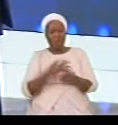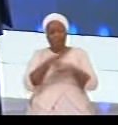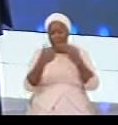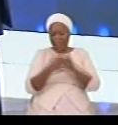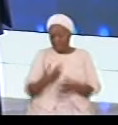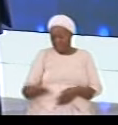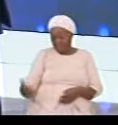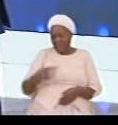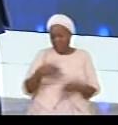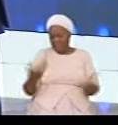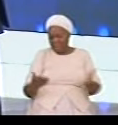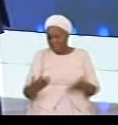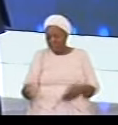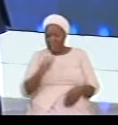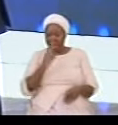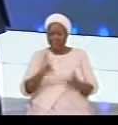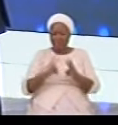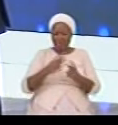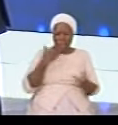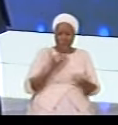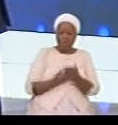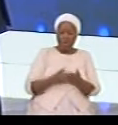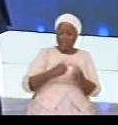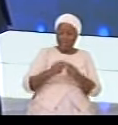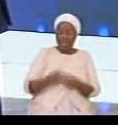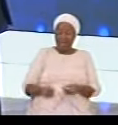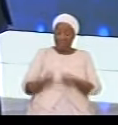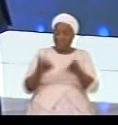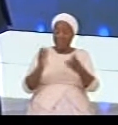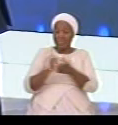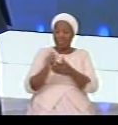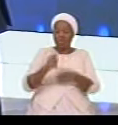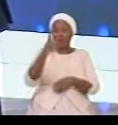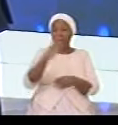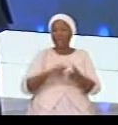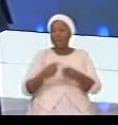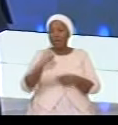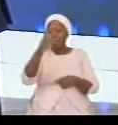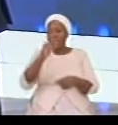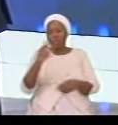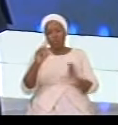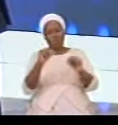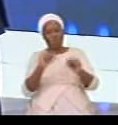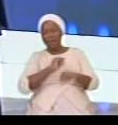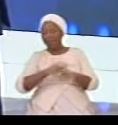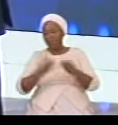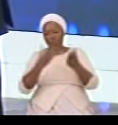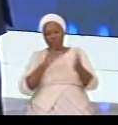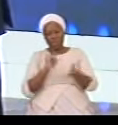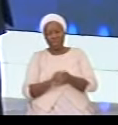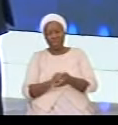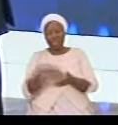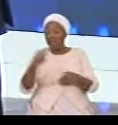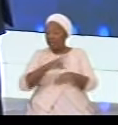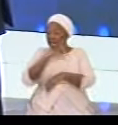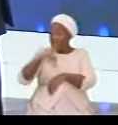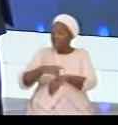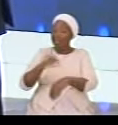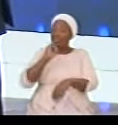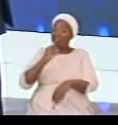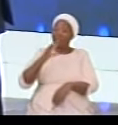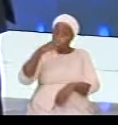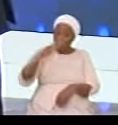better. And he offered that unto God. And God said, no, I don't want that. The earth is